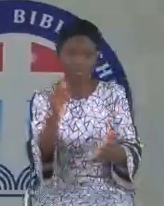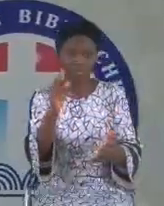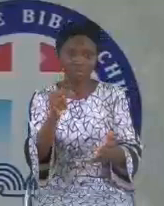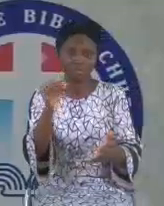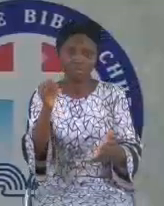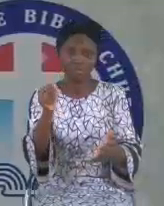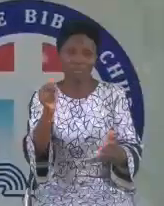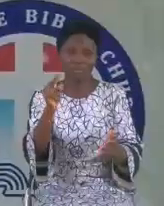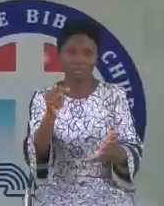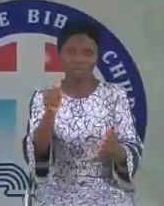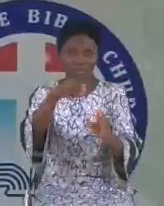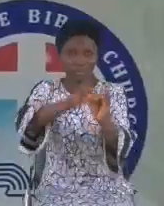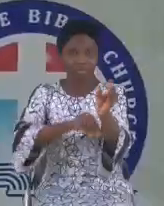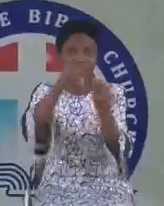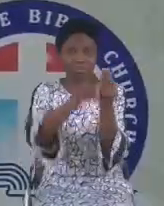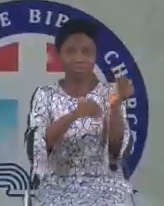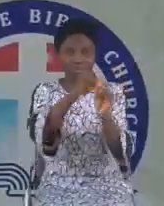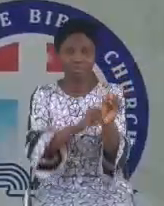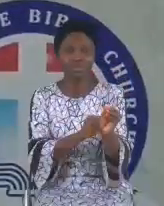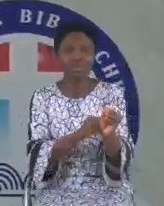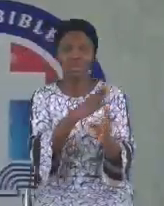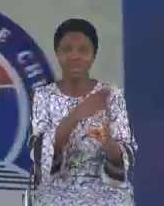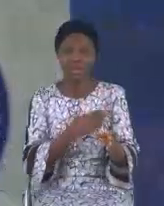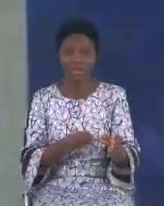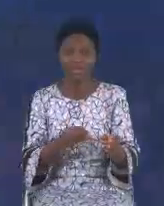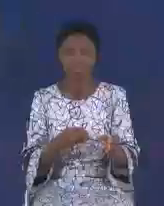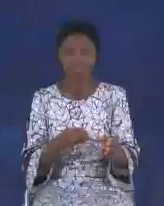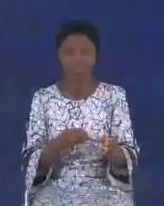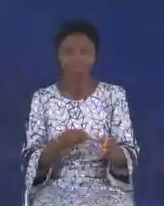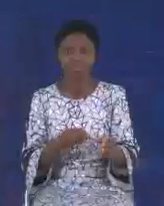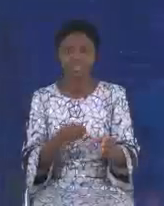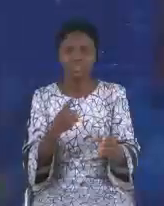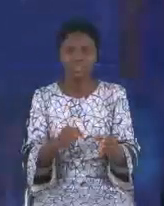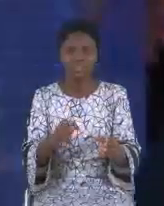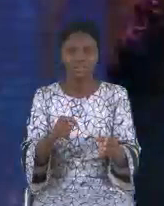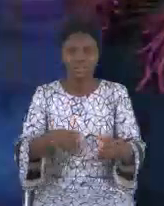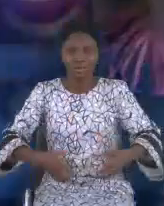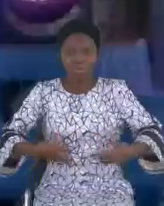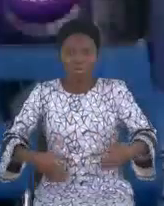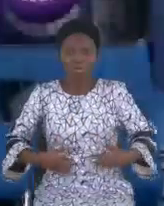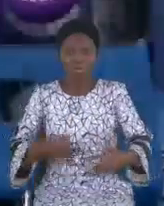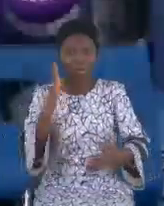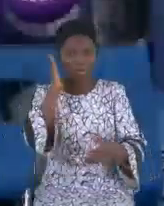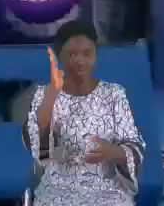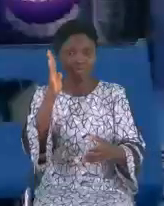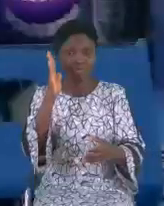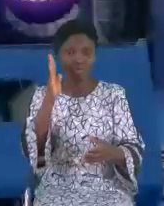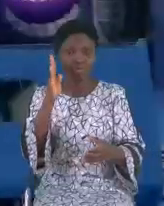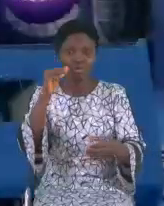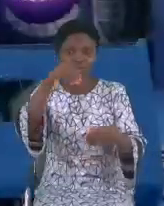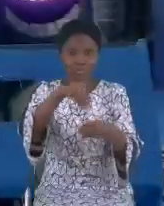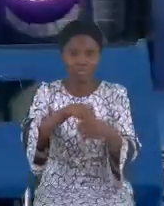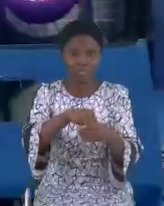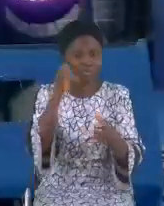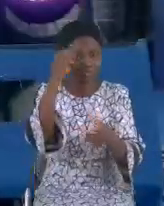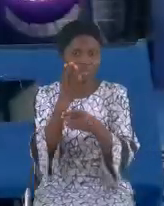hand cannot come out of that bottle. And the monkey will drop that thing and remove his hand will come out. Then he says,